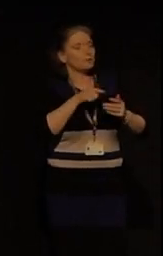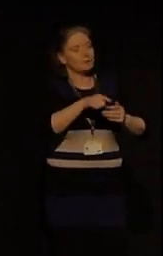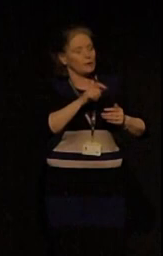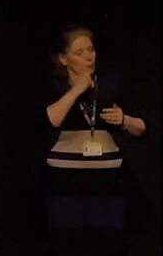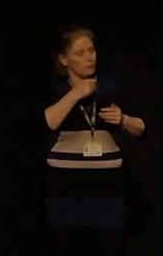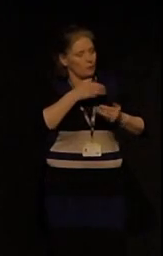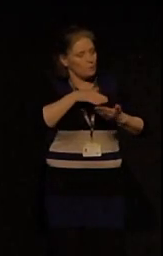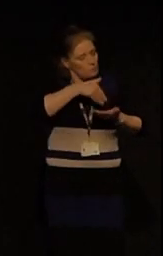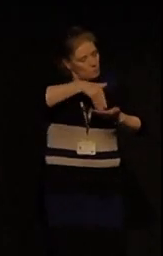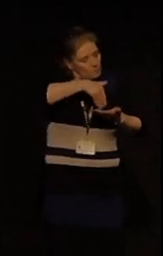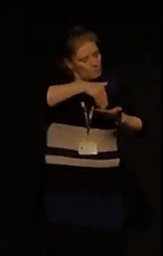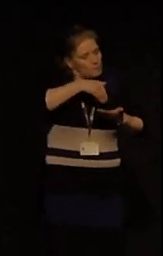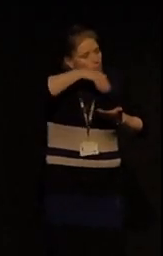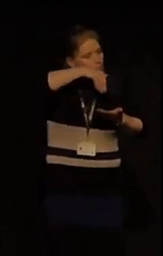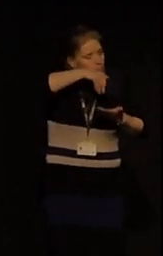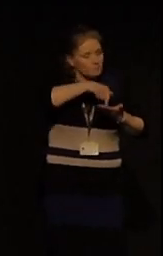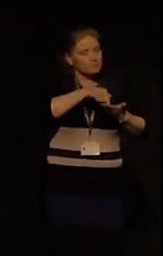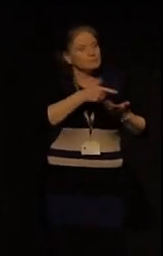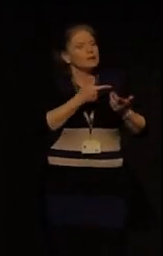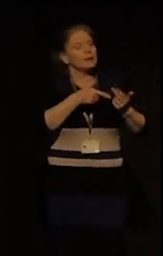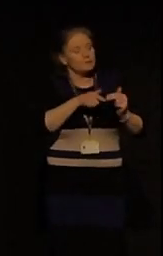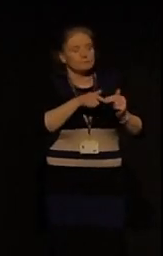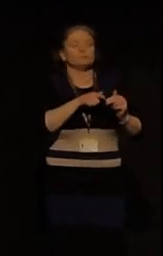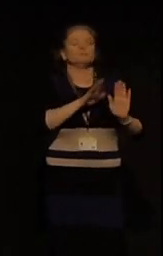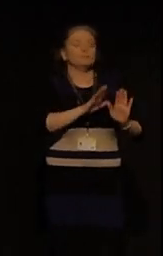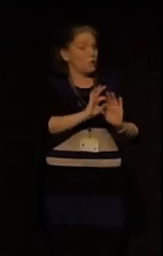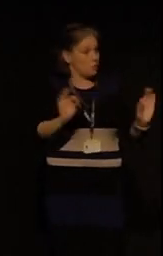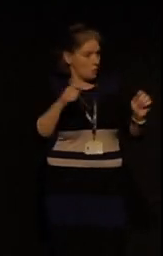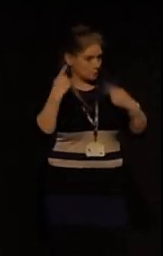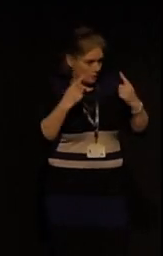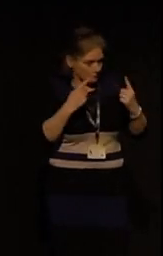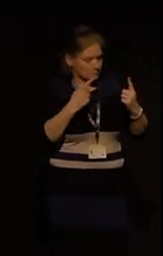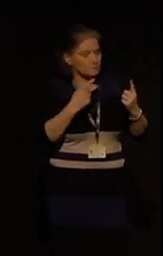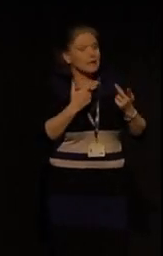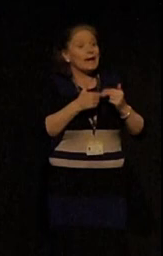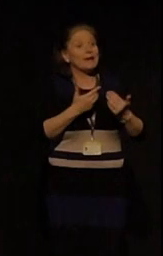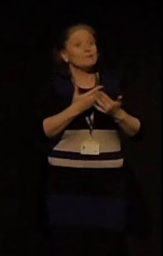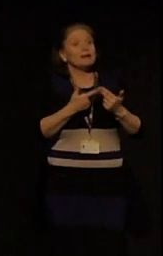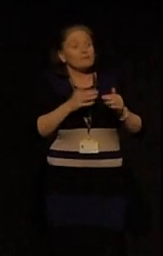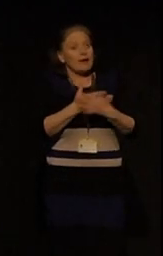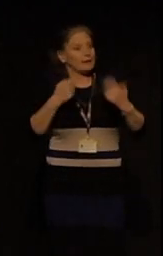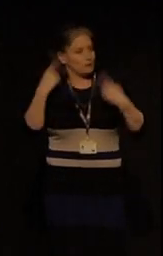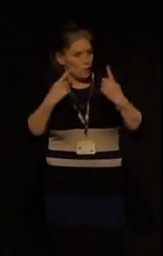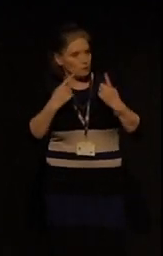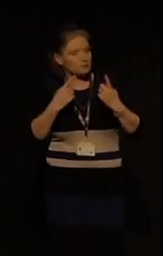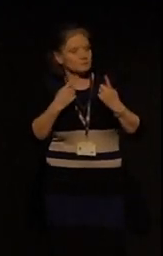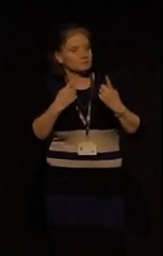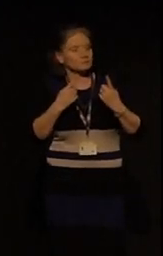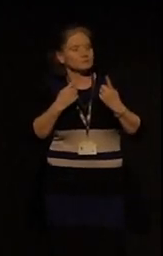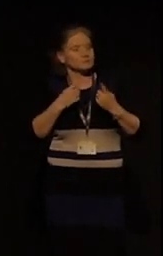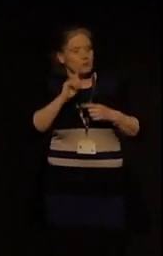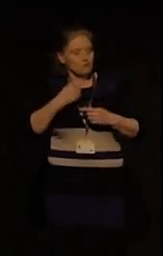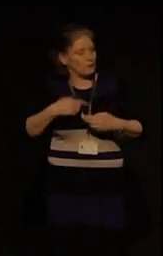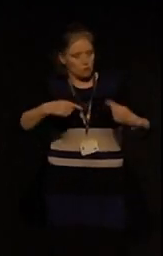no sound, it has to be quiet, you can have a drink. And if there's any noise going on, you're not allowed to